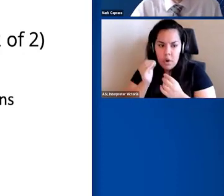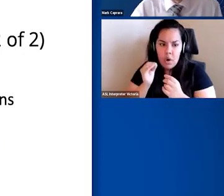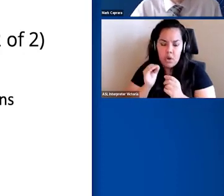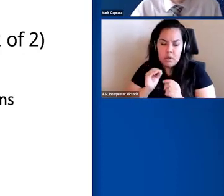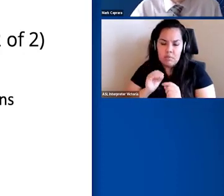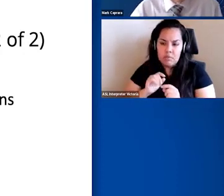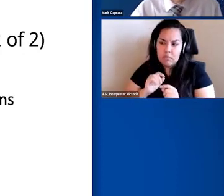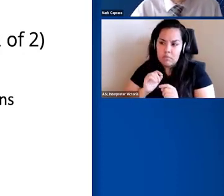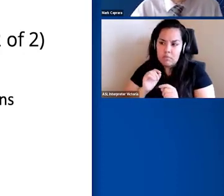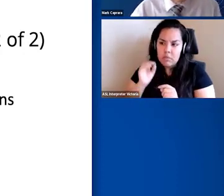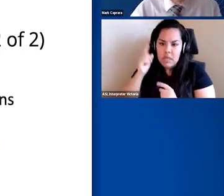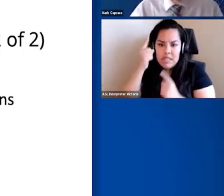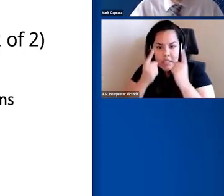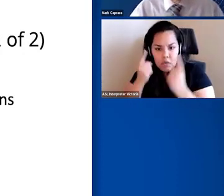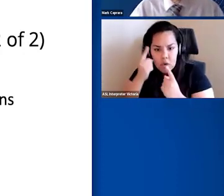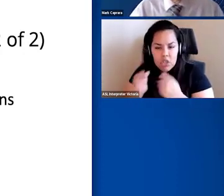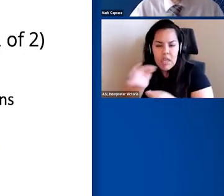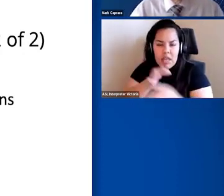or checklist thinking.